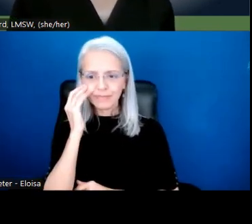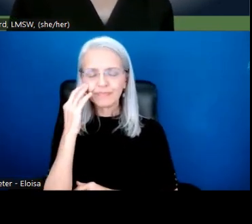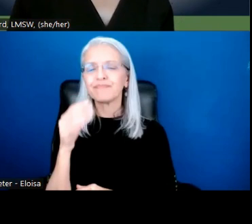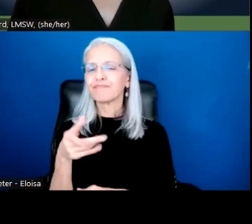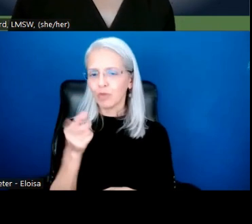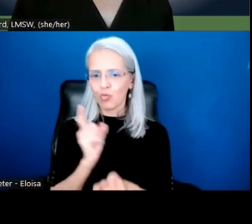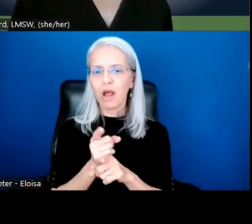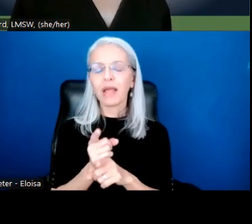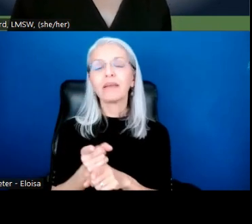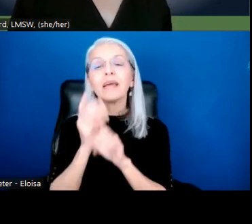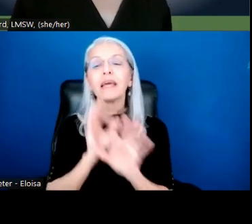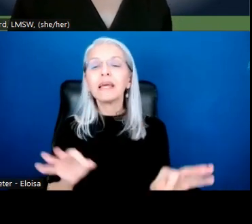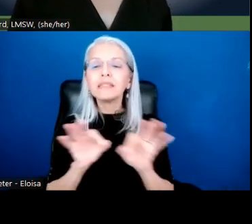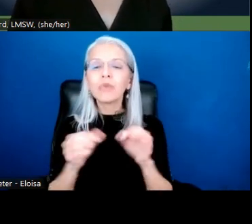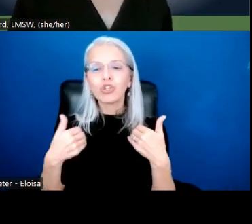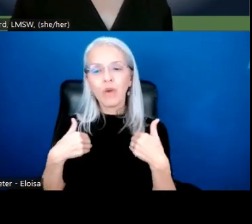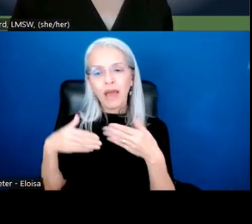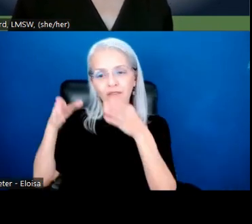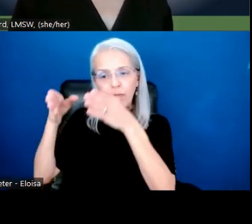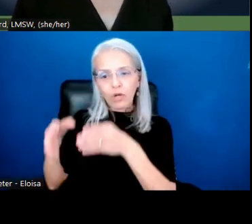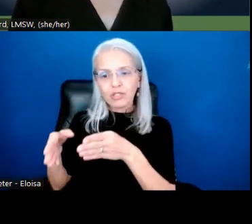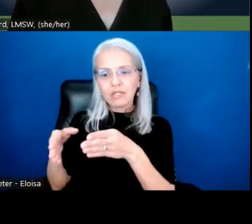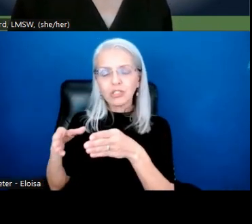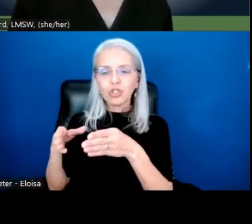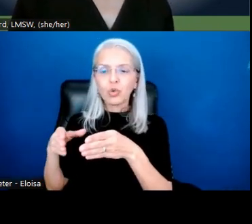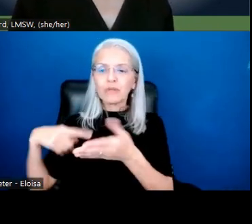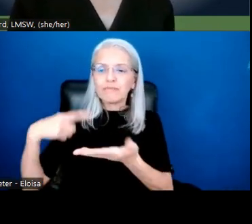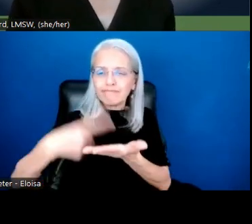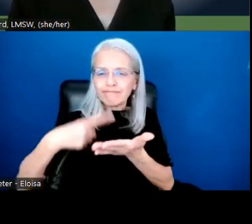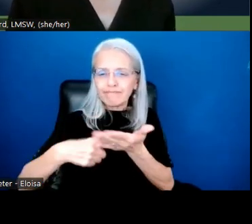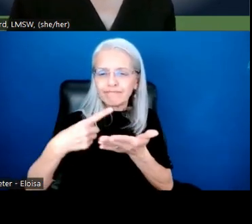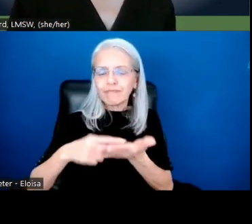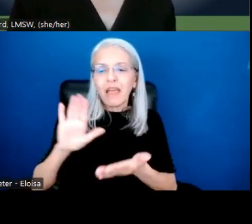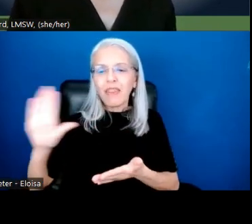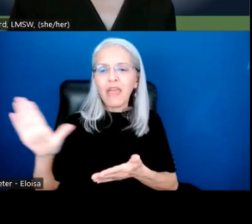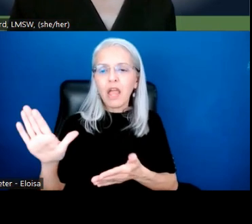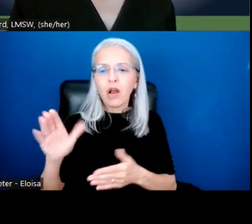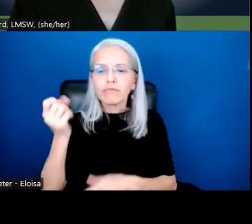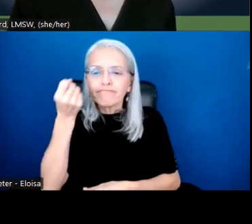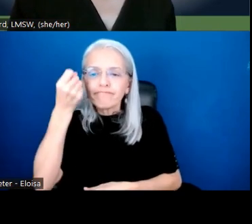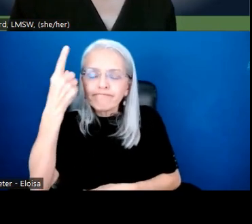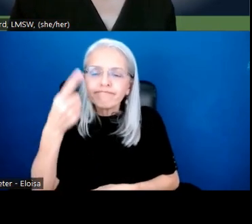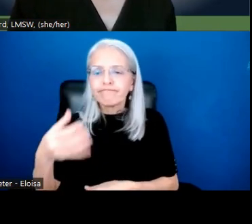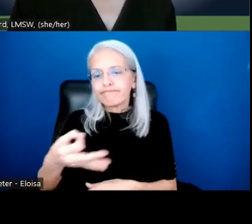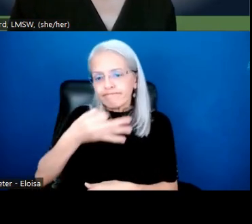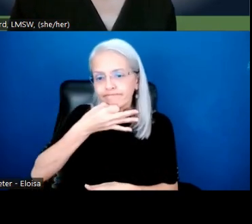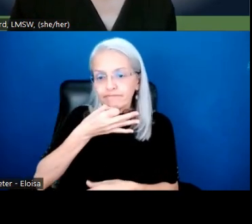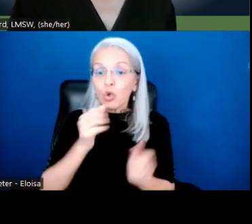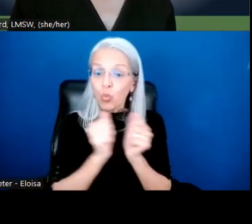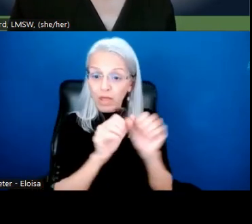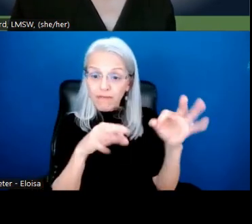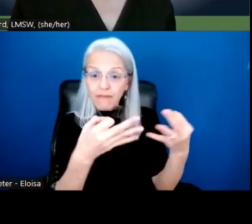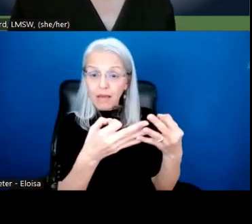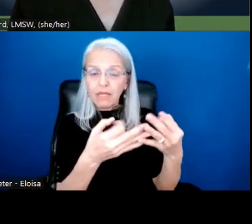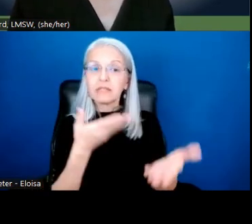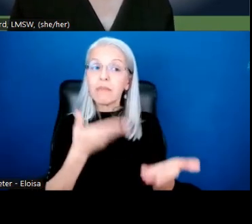can talk about that competency with our families. Maybe does the family